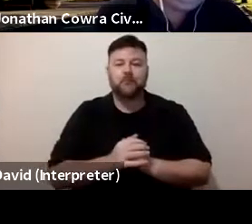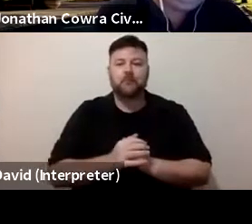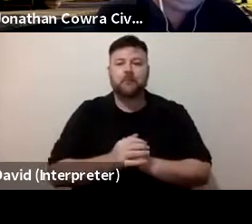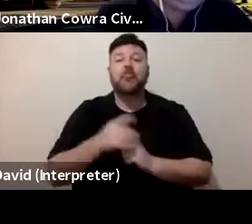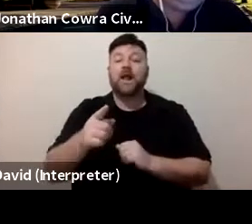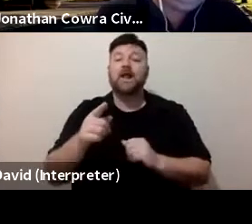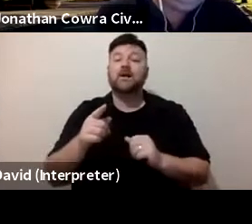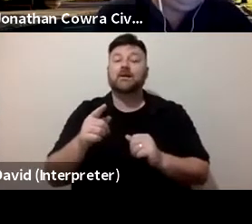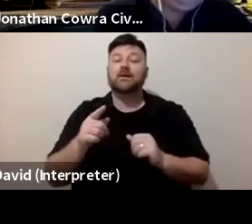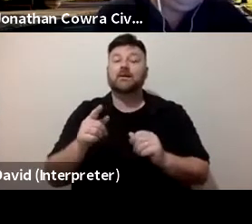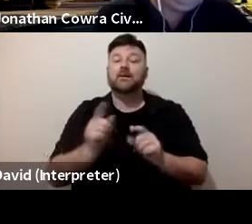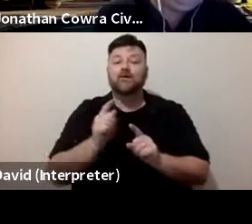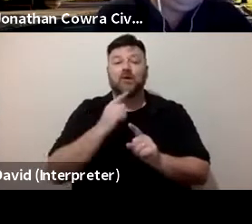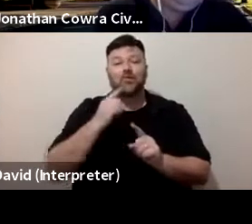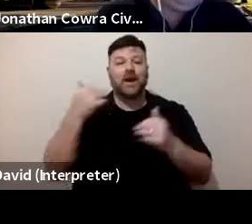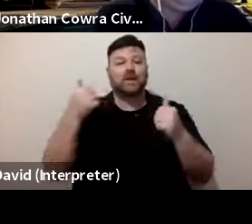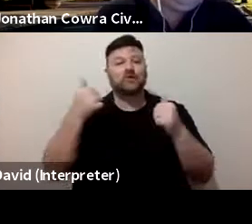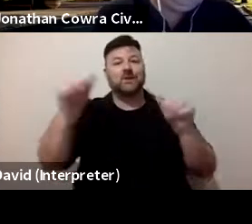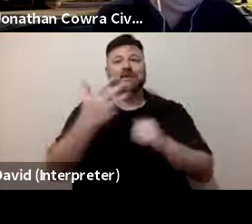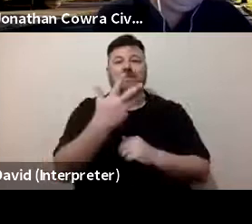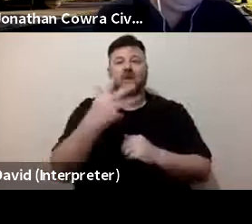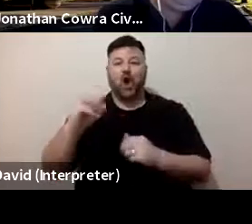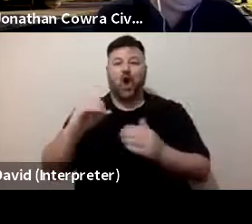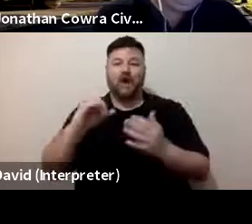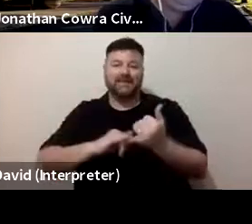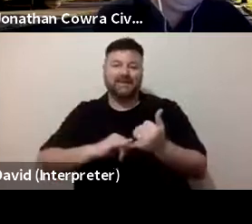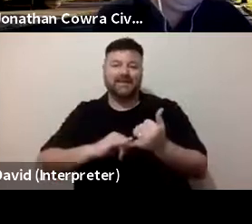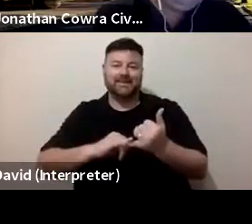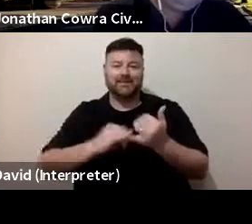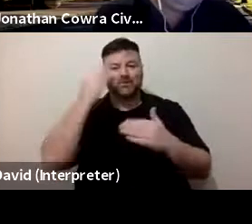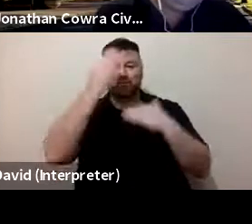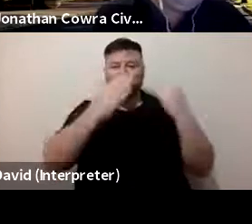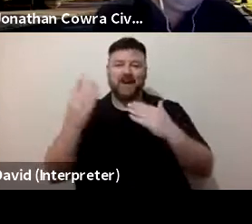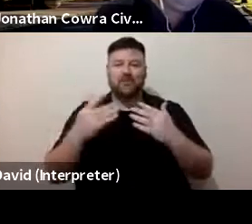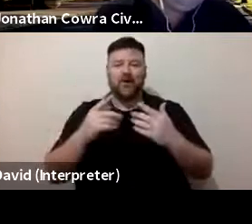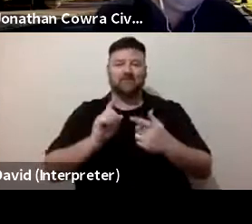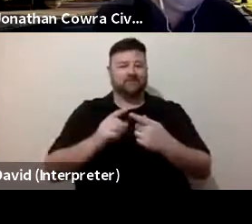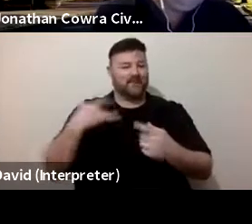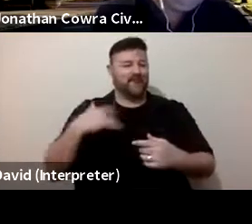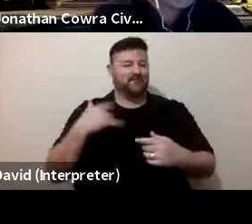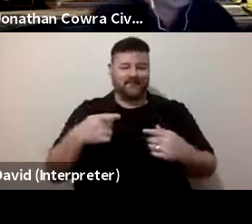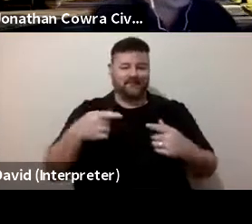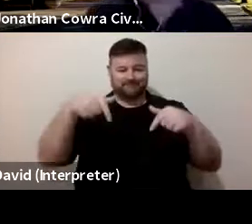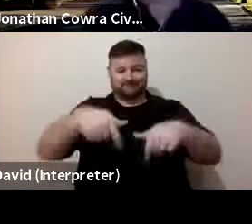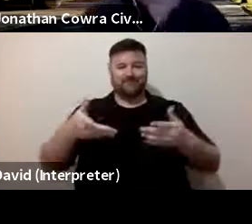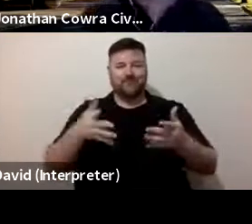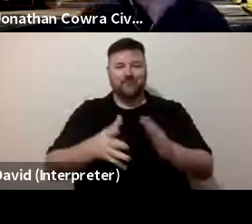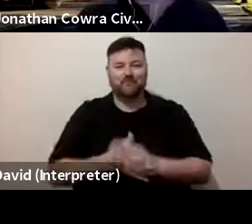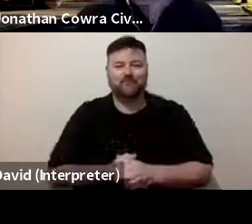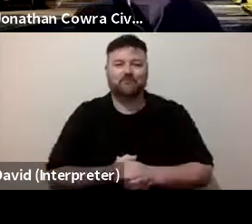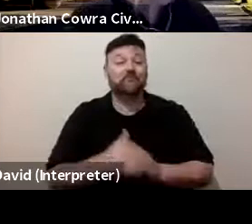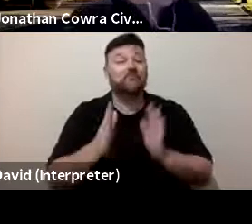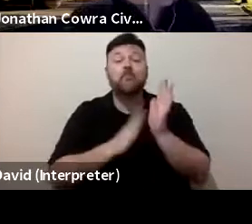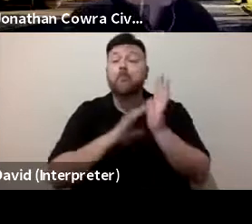finally achieving the 90s dream of living the digital lifestyle a little bit. I feel like I'm back in the 90s. Mark, your silver